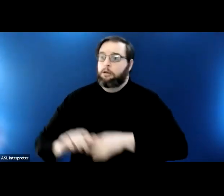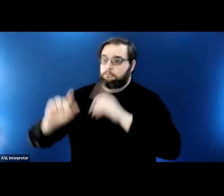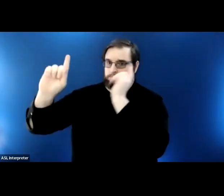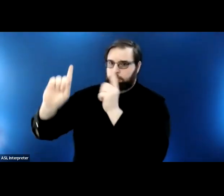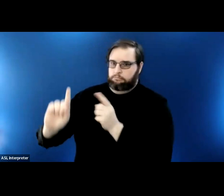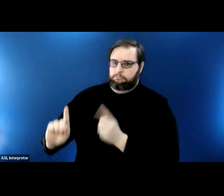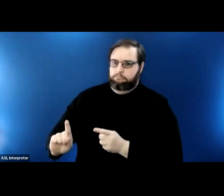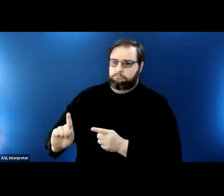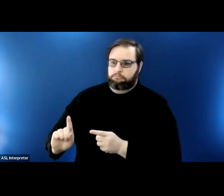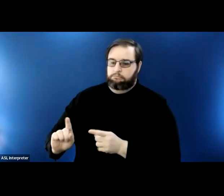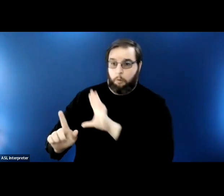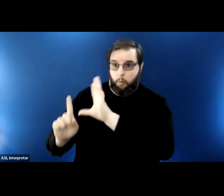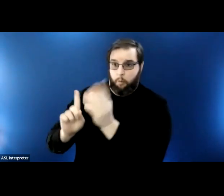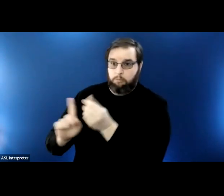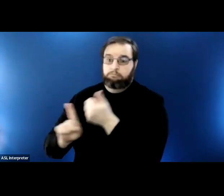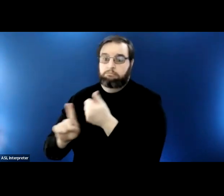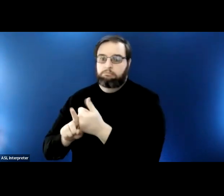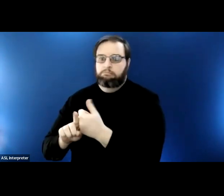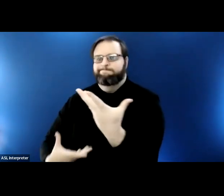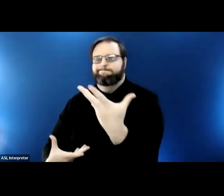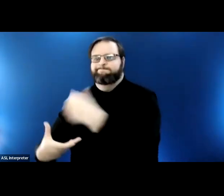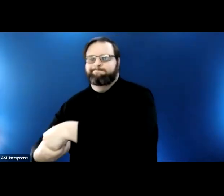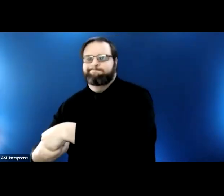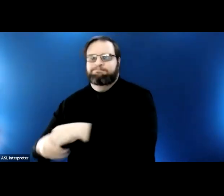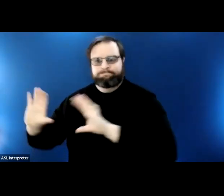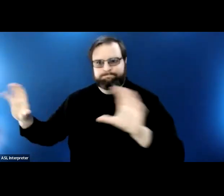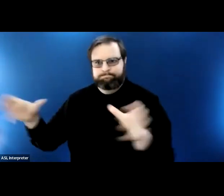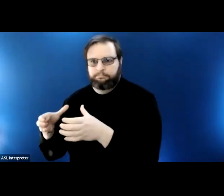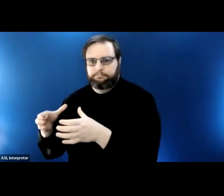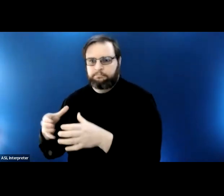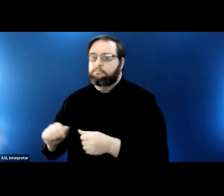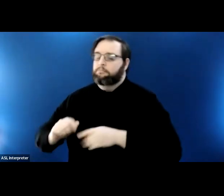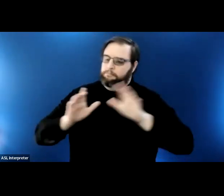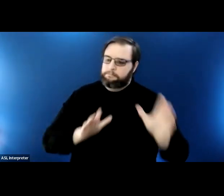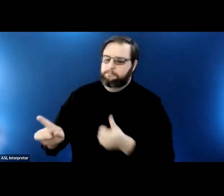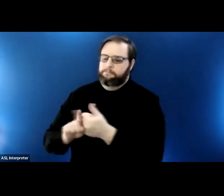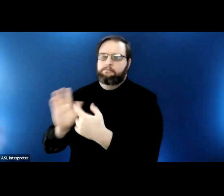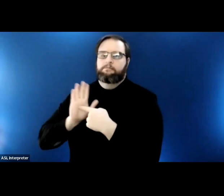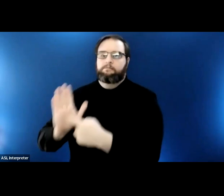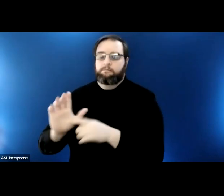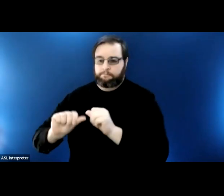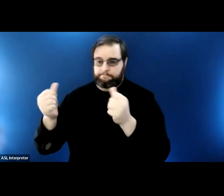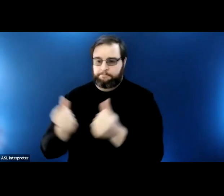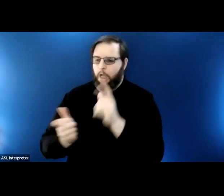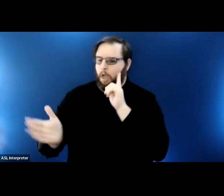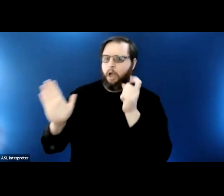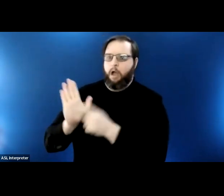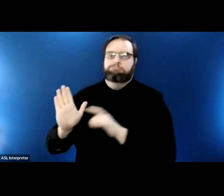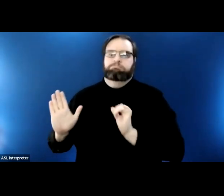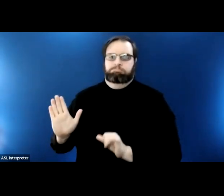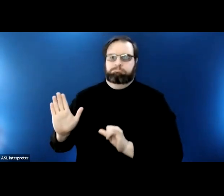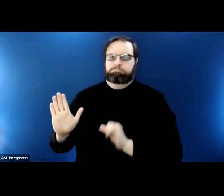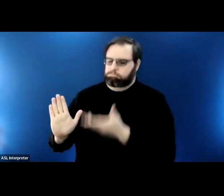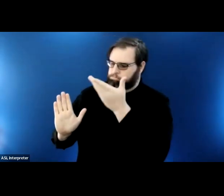culture of inclusion. Within these plans, I'm looking for initiatives that demonstrate the agency's recognition that